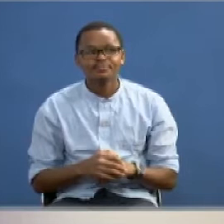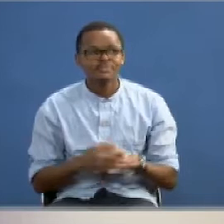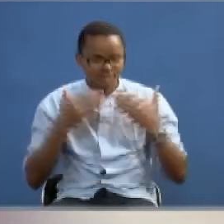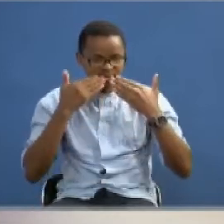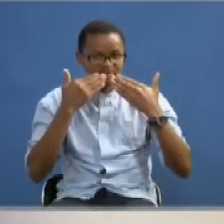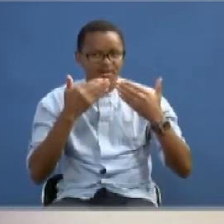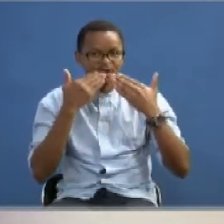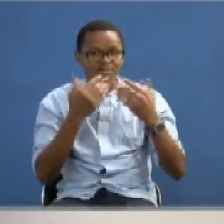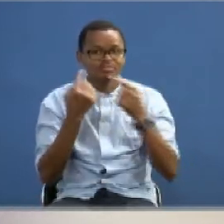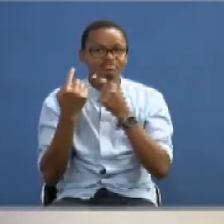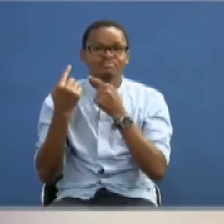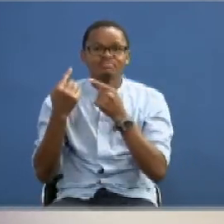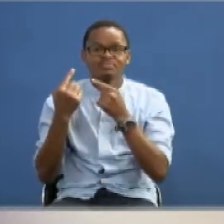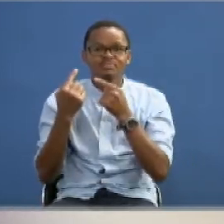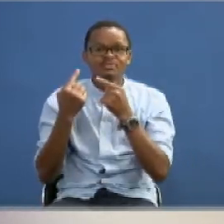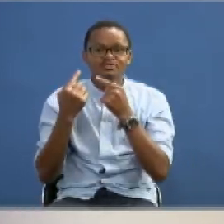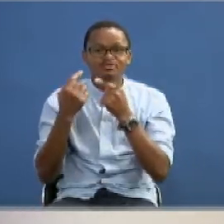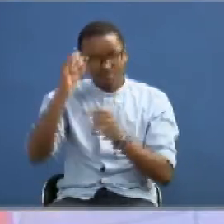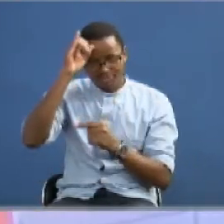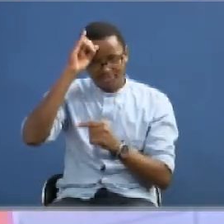Thank you very much.